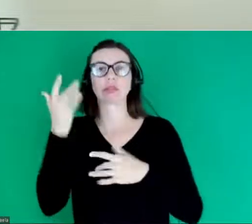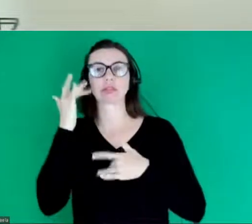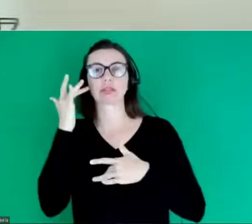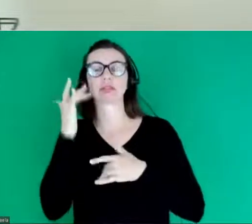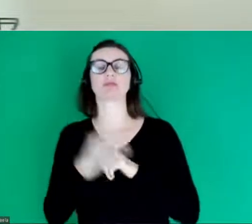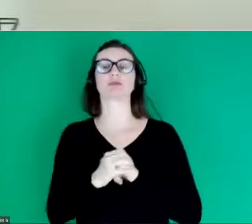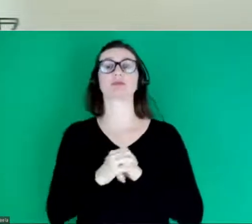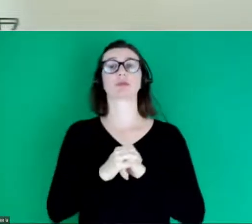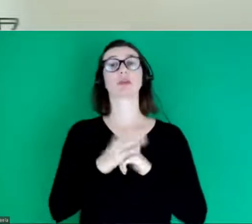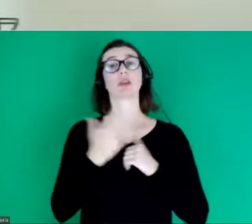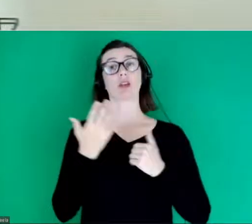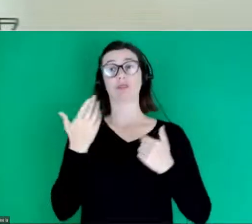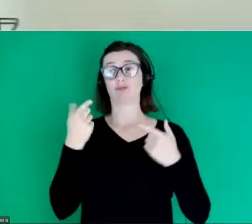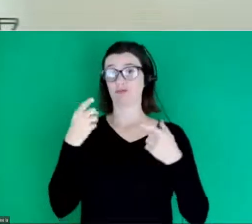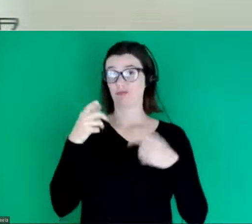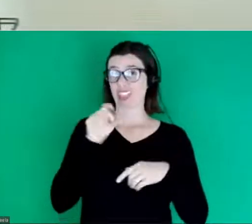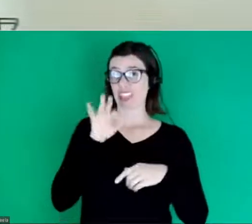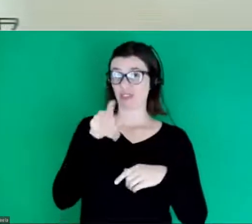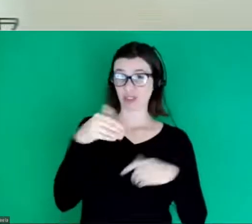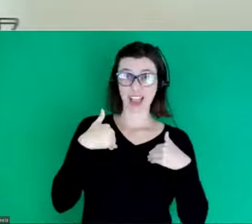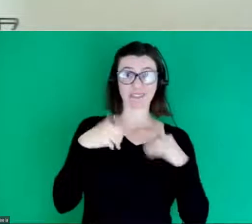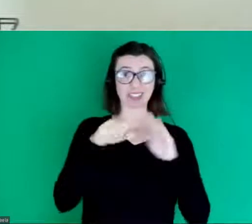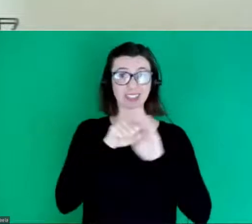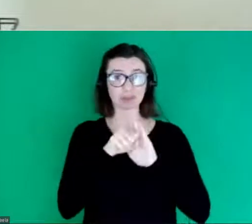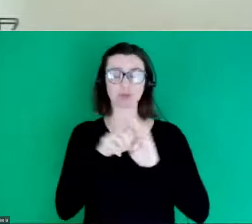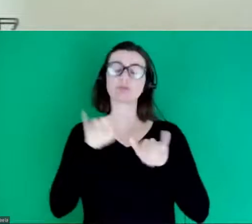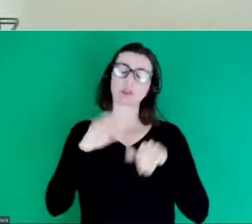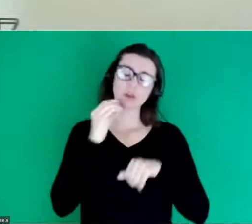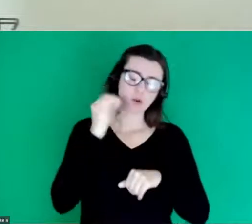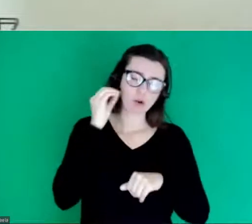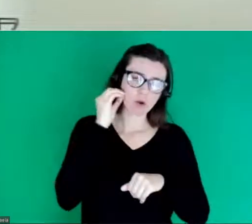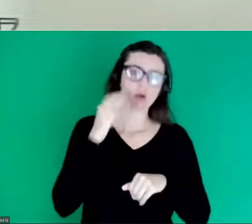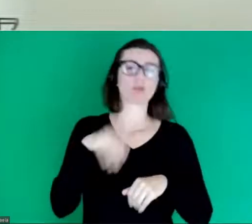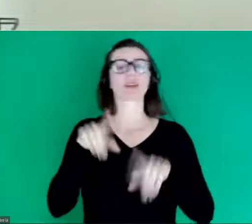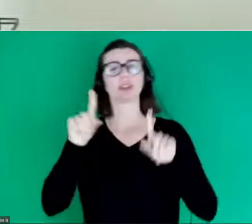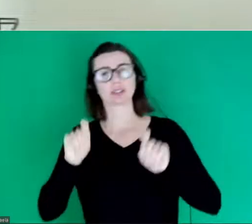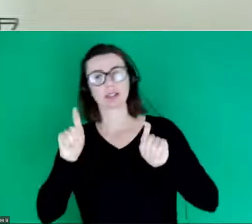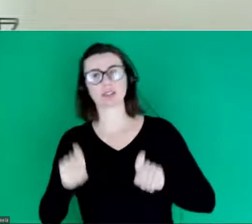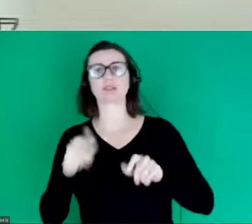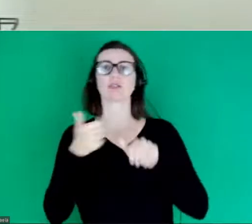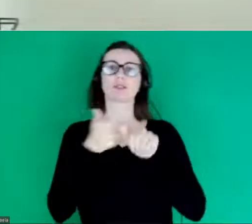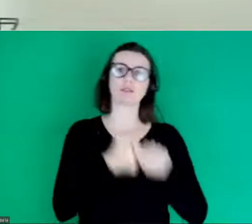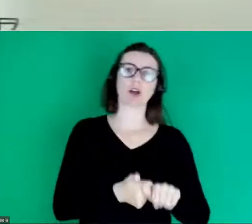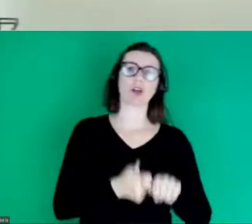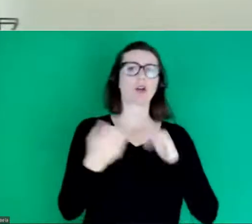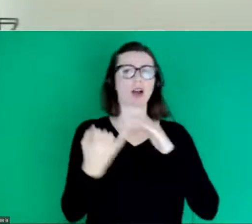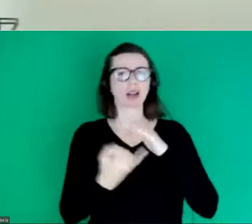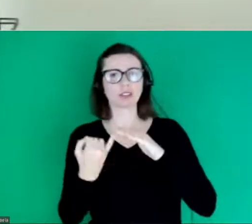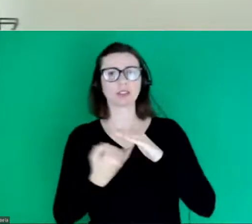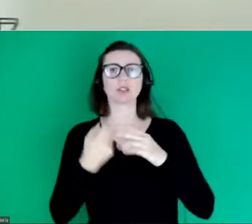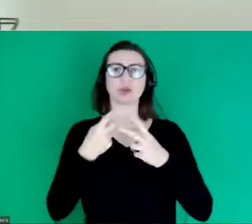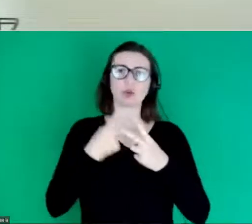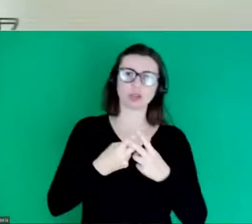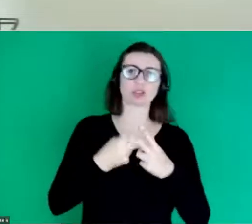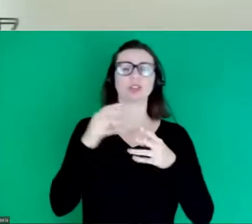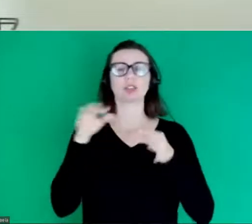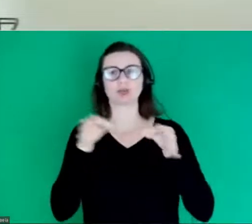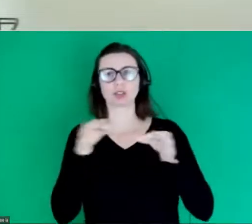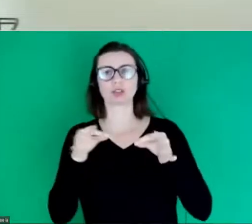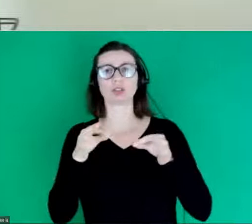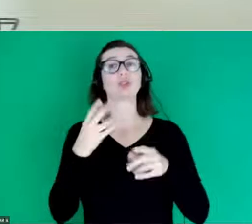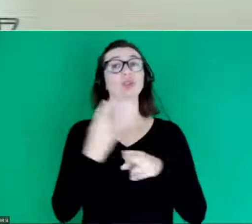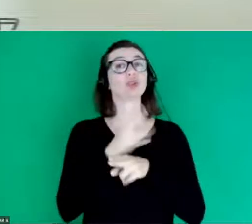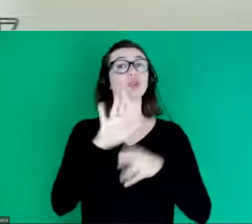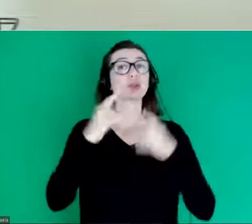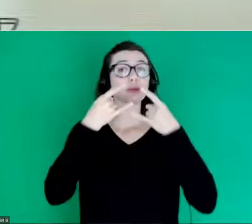have symptoms, stay home as always, get tested, follow isolation and quarantine instructions, wear your masks in